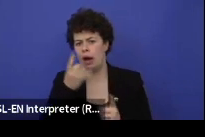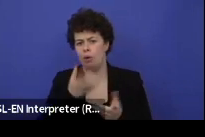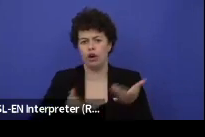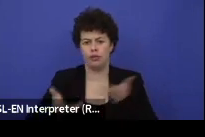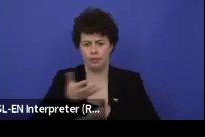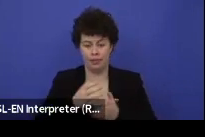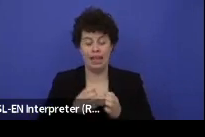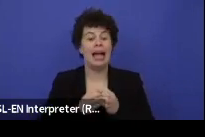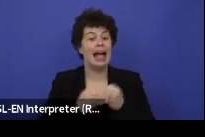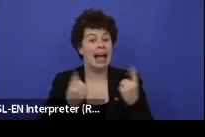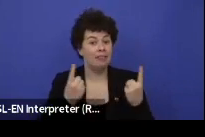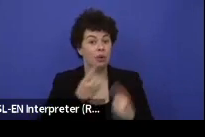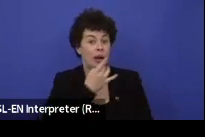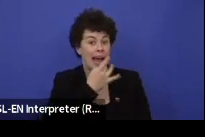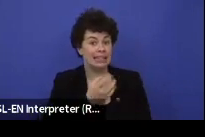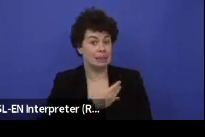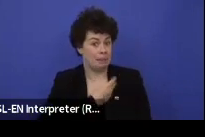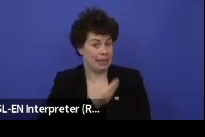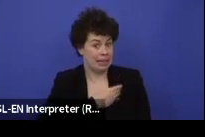asked to